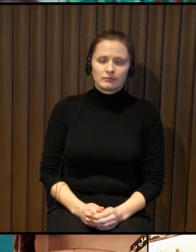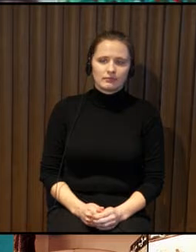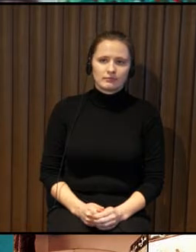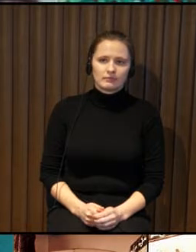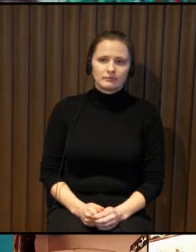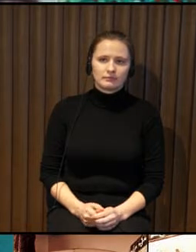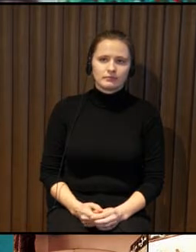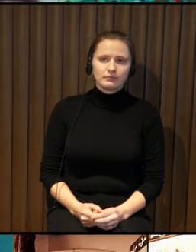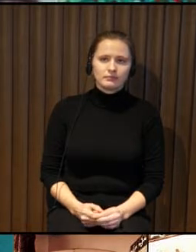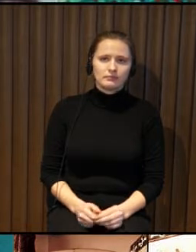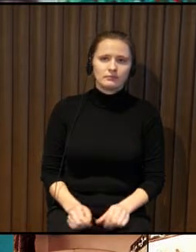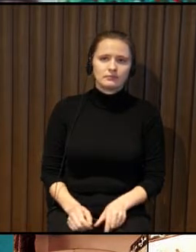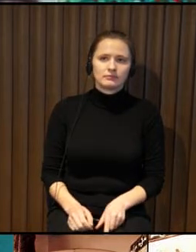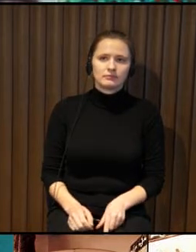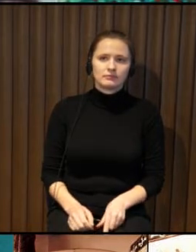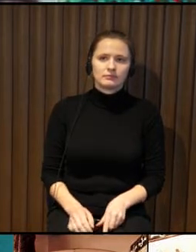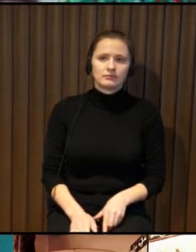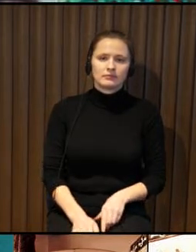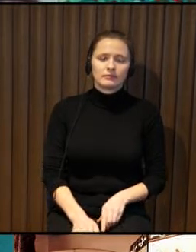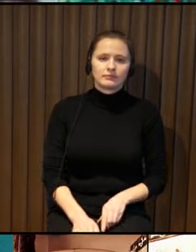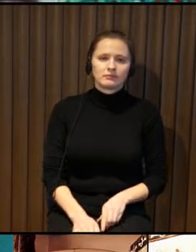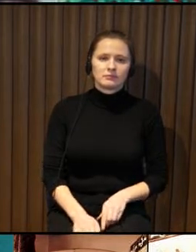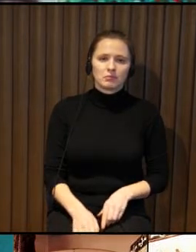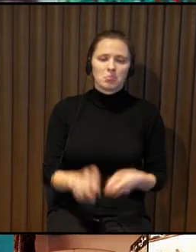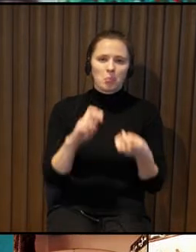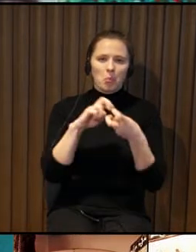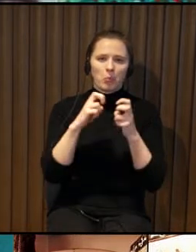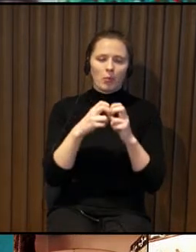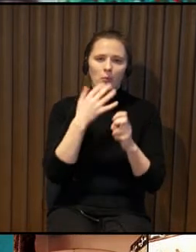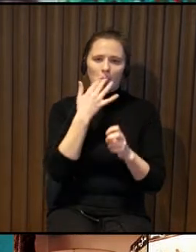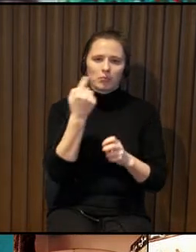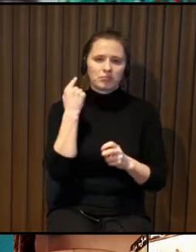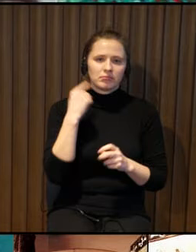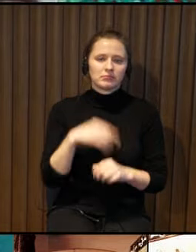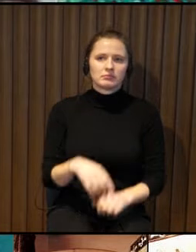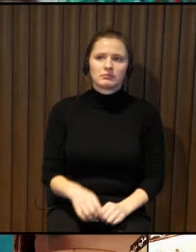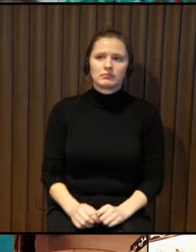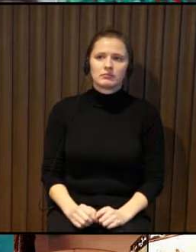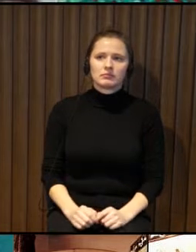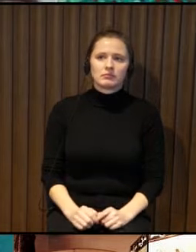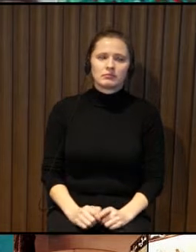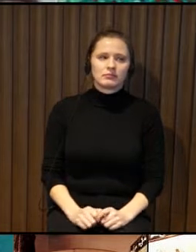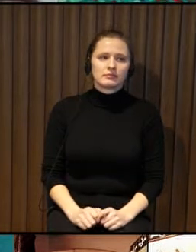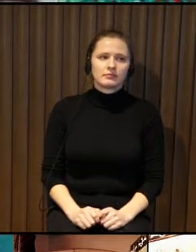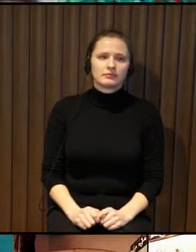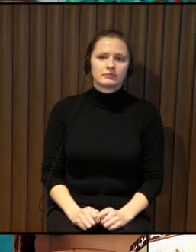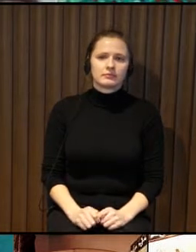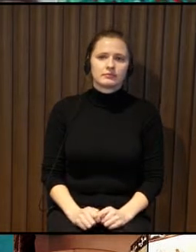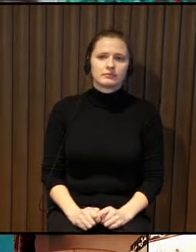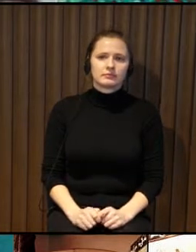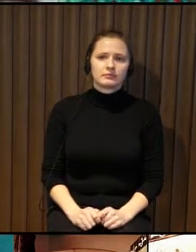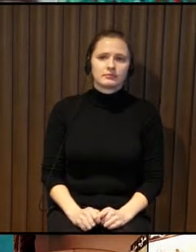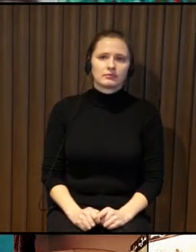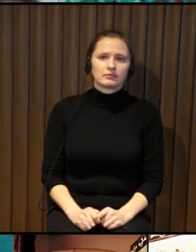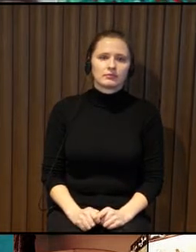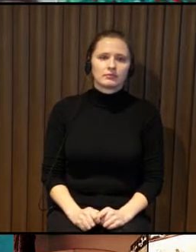The pandemic has made us aware that we live in a complex adaptive system that is changing in very